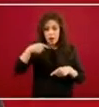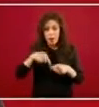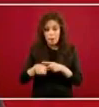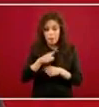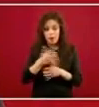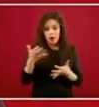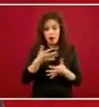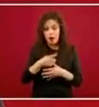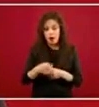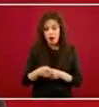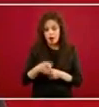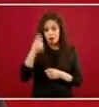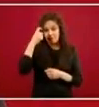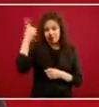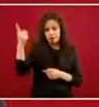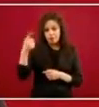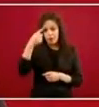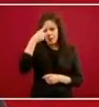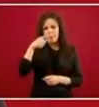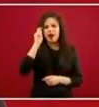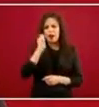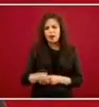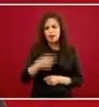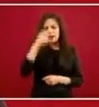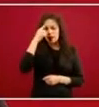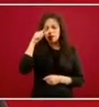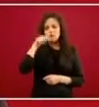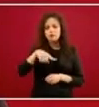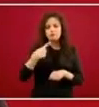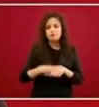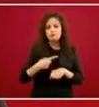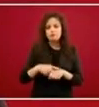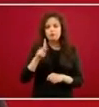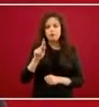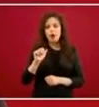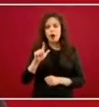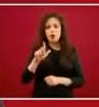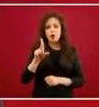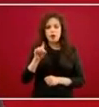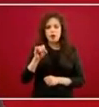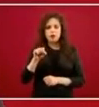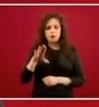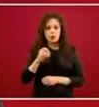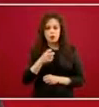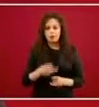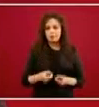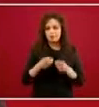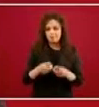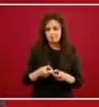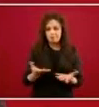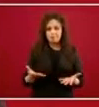over 40 years ago for the treatment of other diseases.